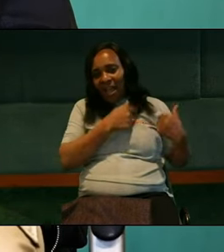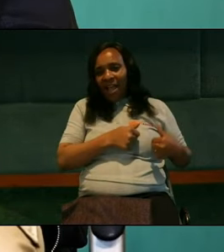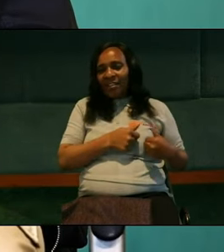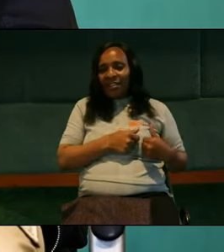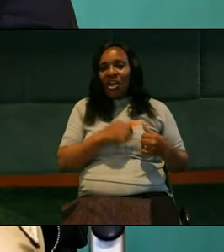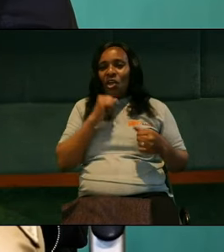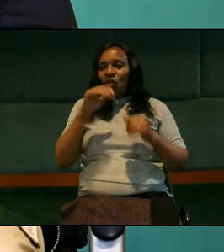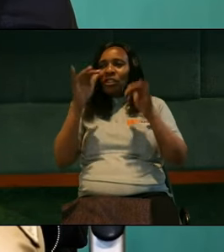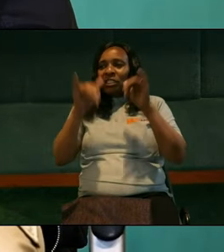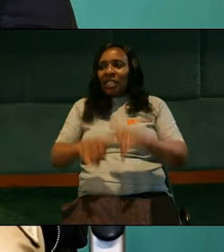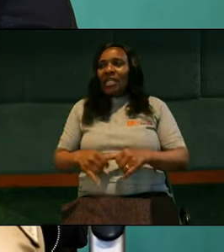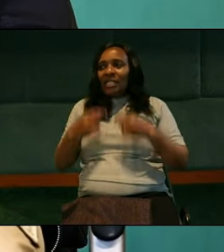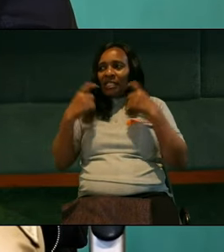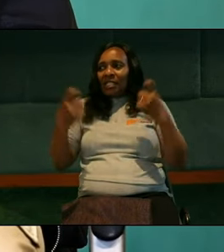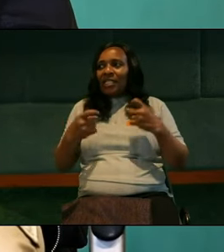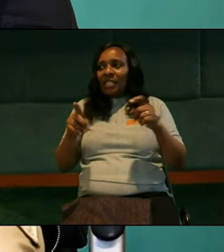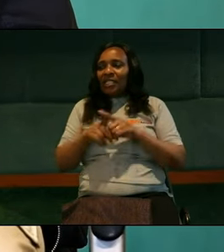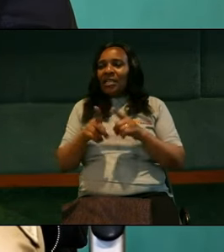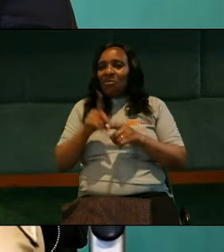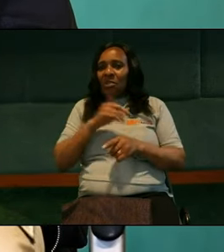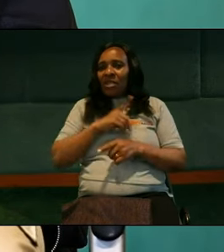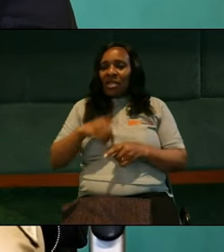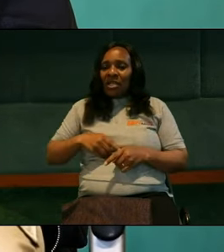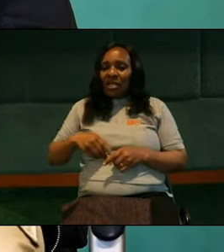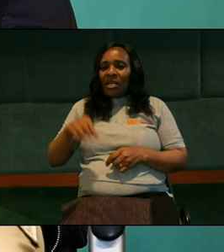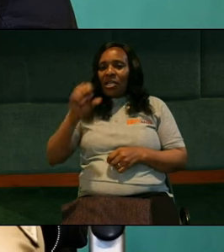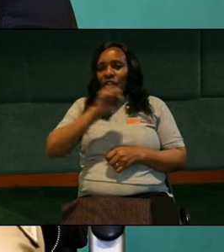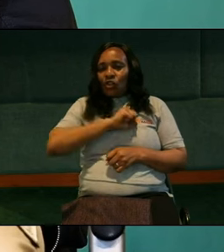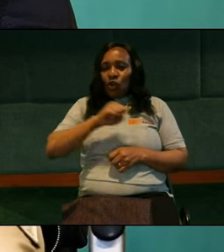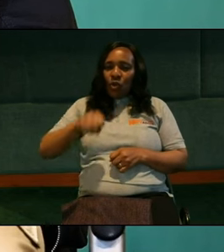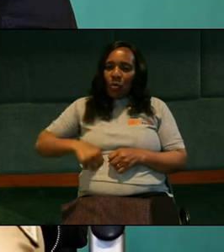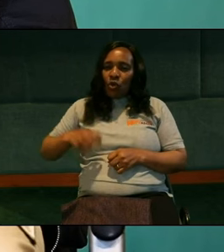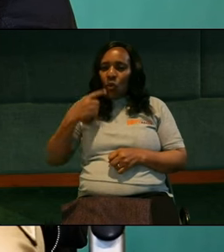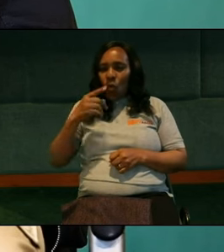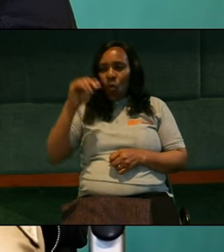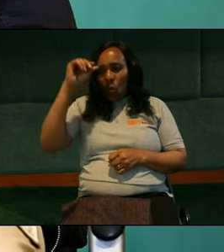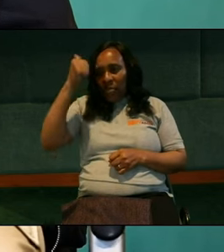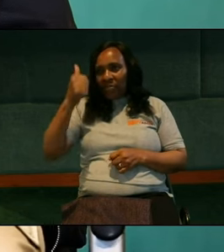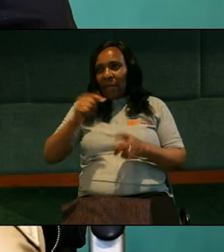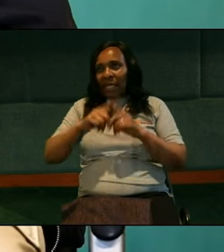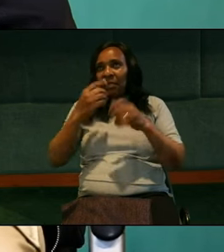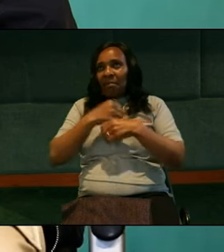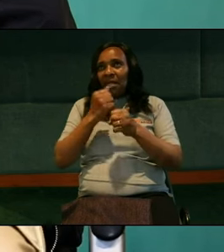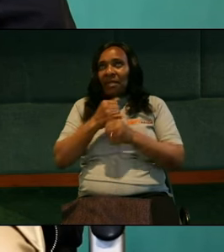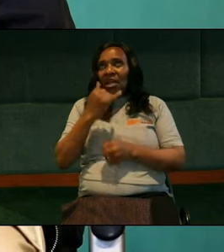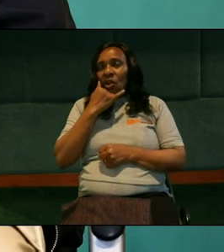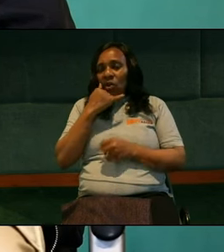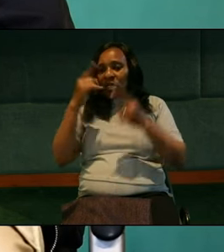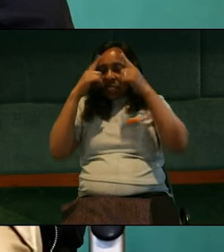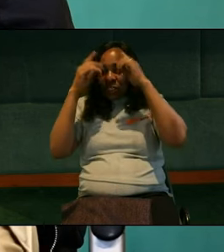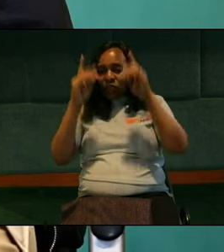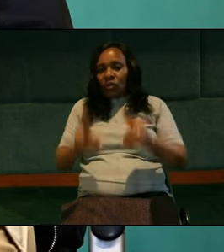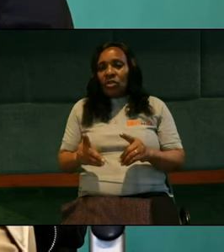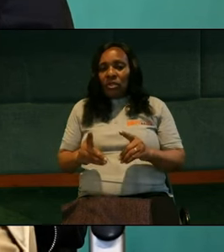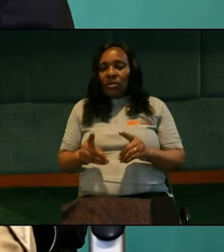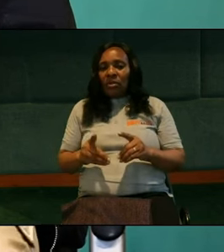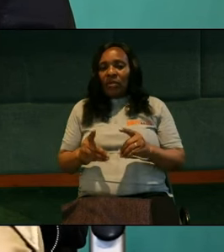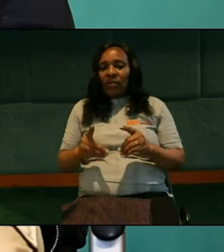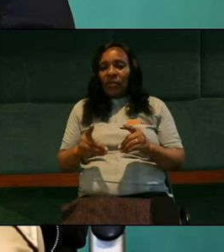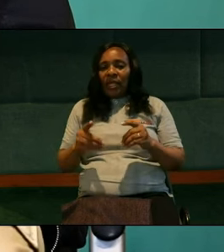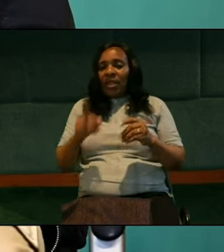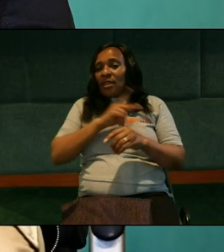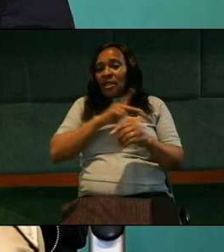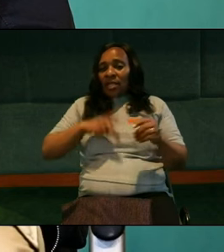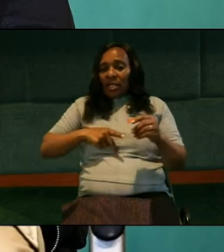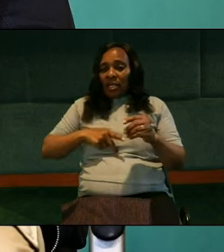in sin like King Solomon, who was wise but made the wrong decisions to the point the kingdom was